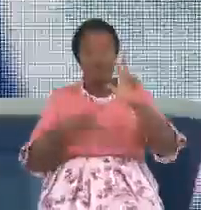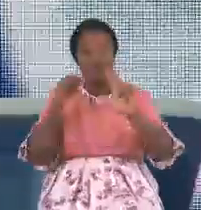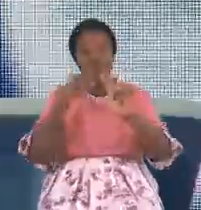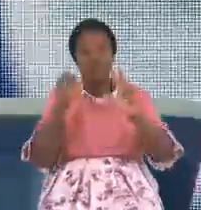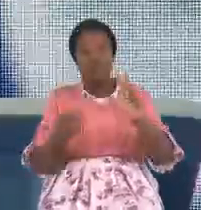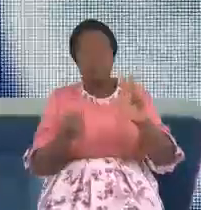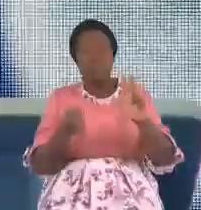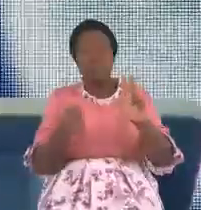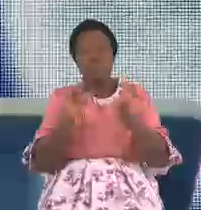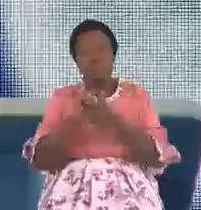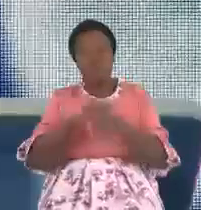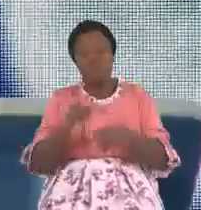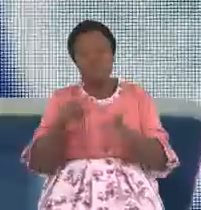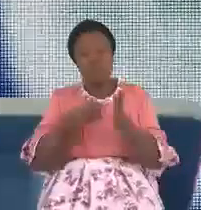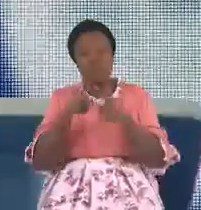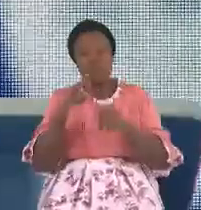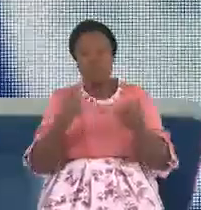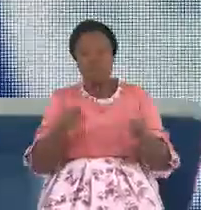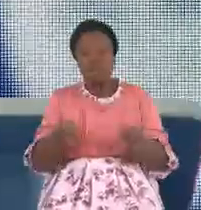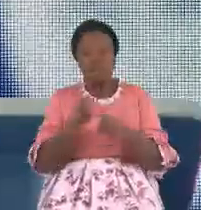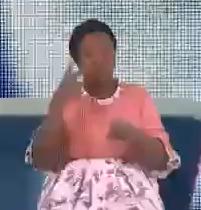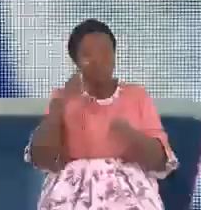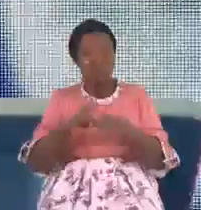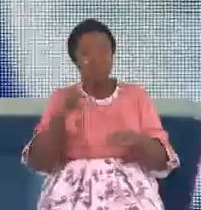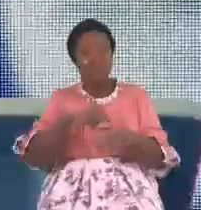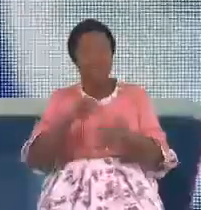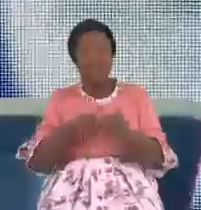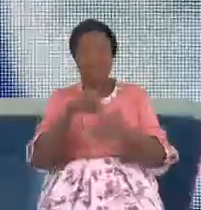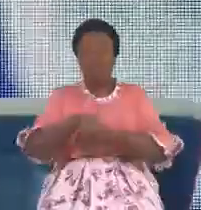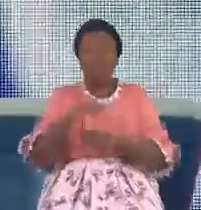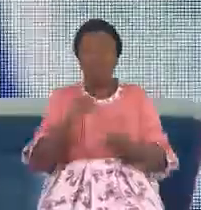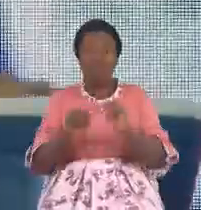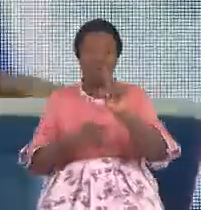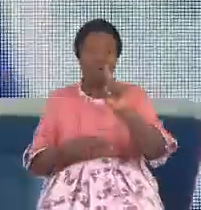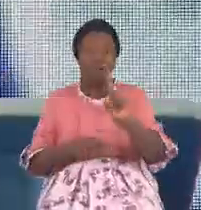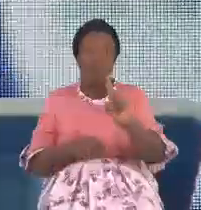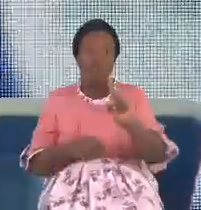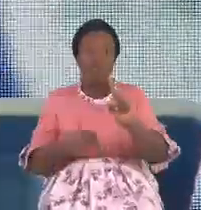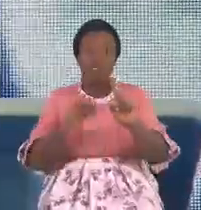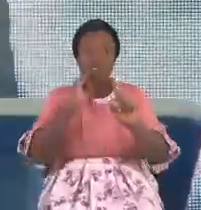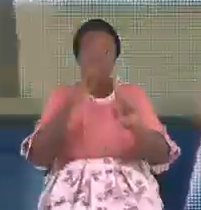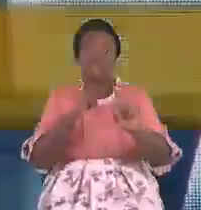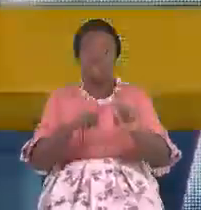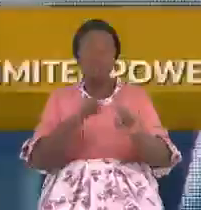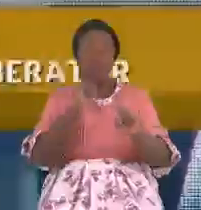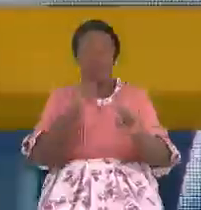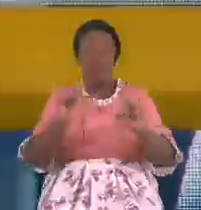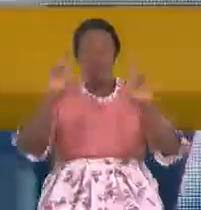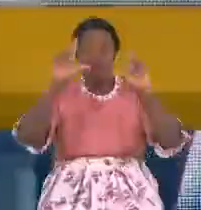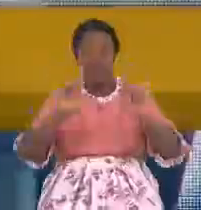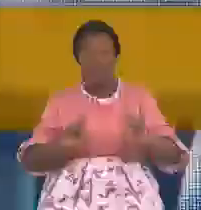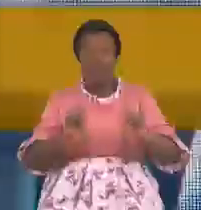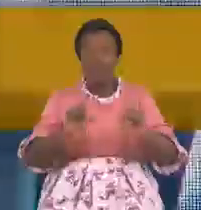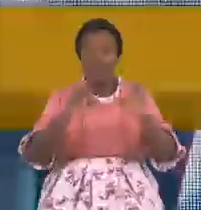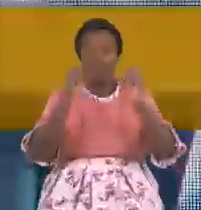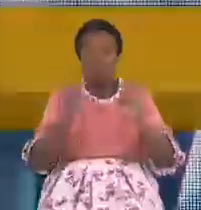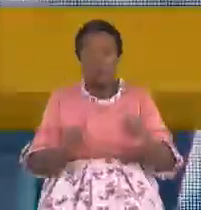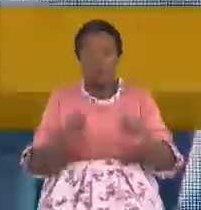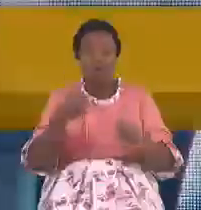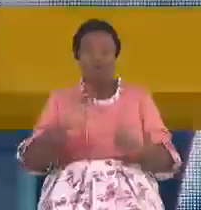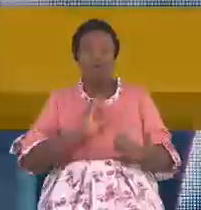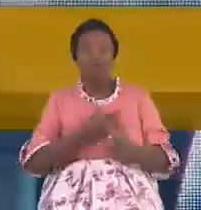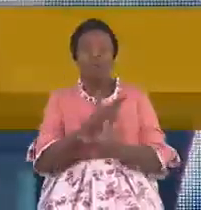you as we look at the message tonight number one the unlimited power of our liberator the